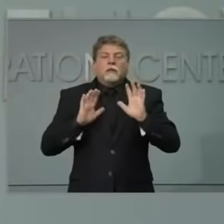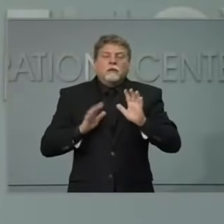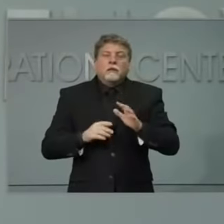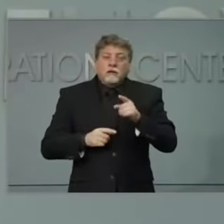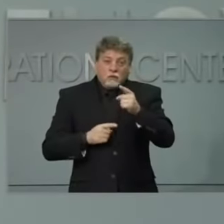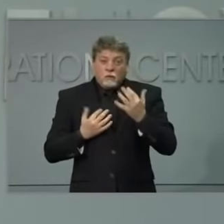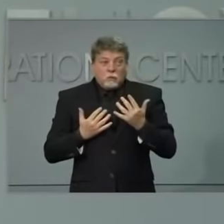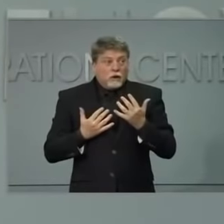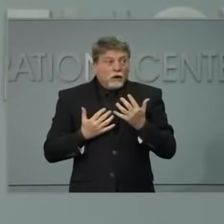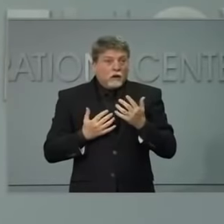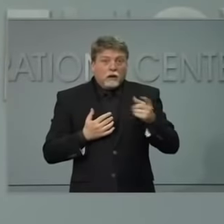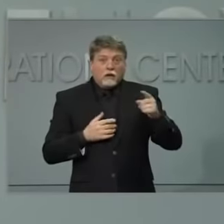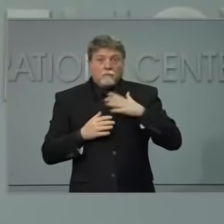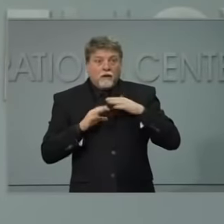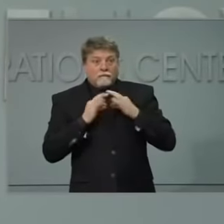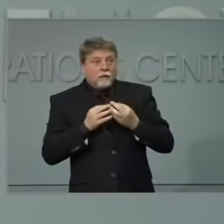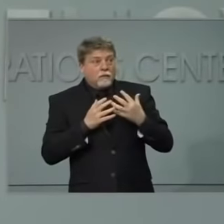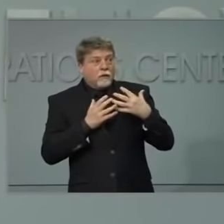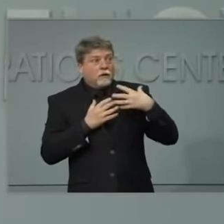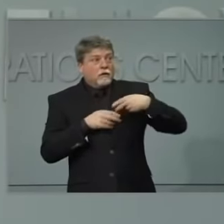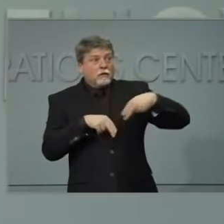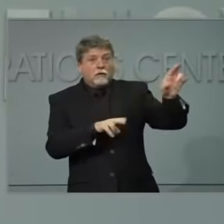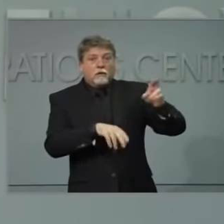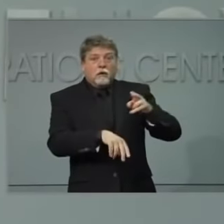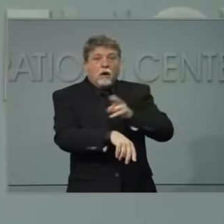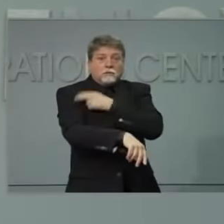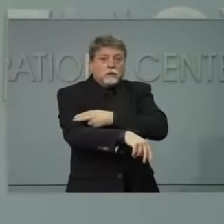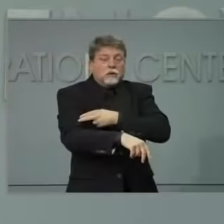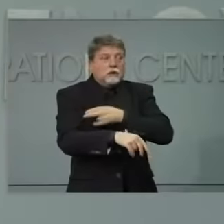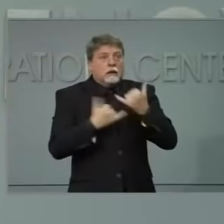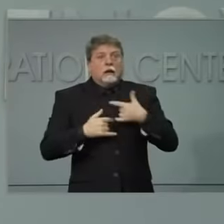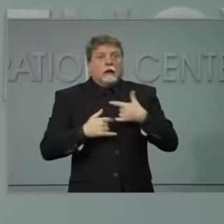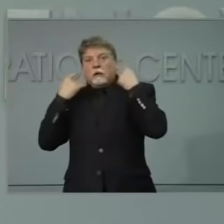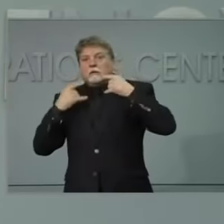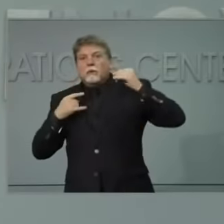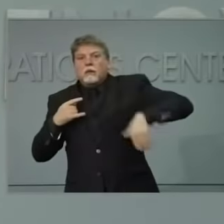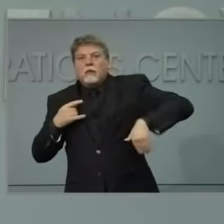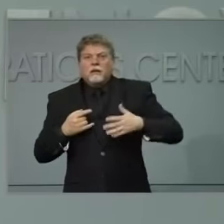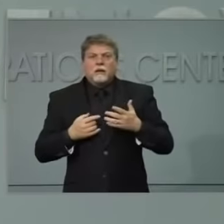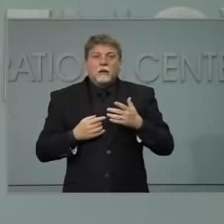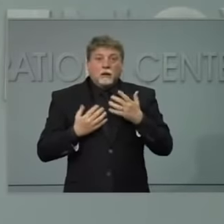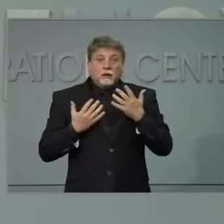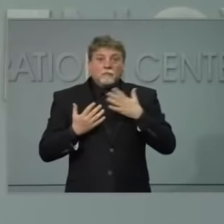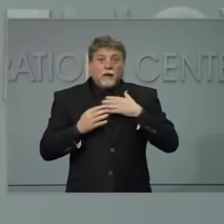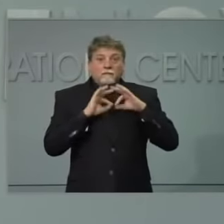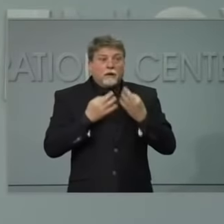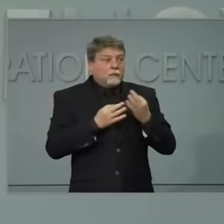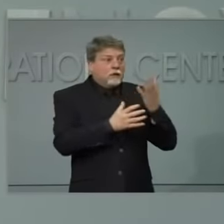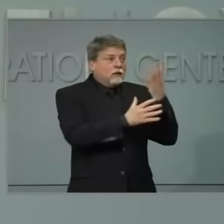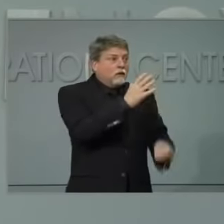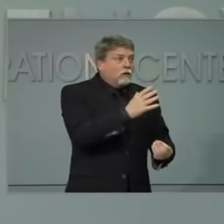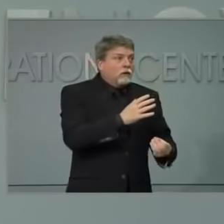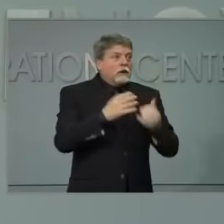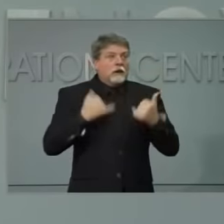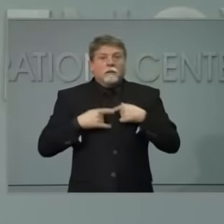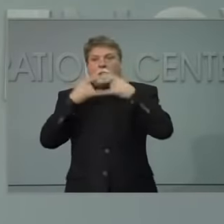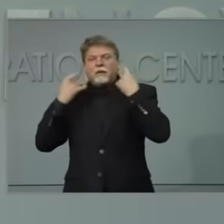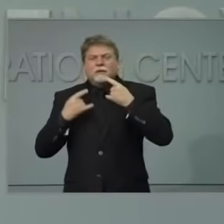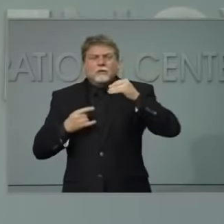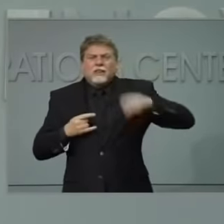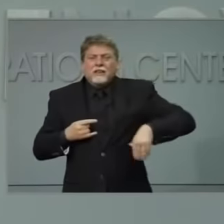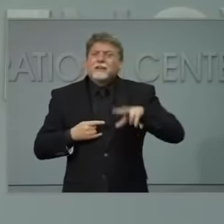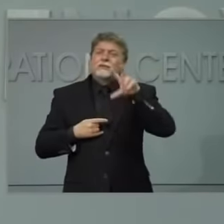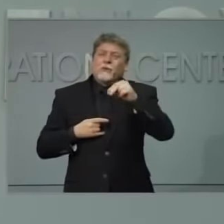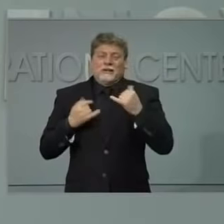it's your family that loses someone to COVID-19. Act now. Do those 3 W's